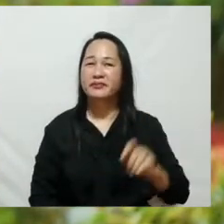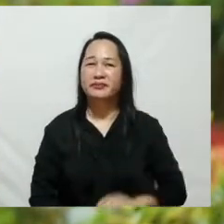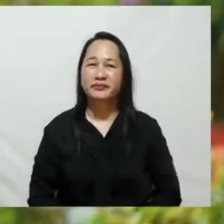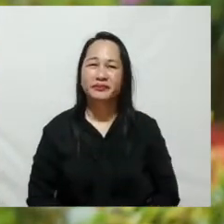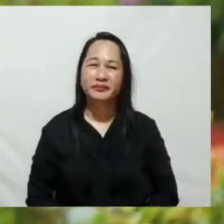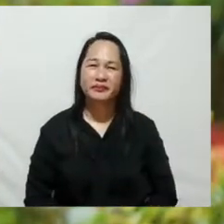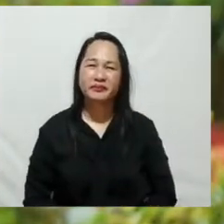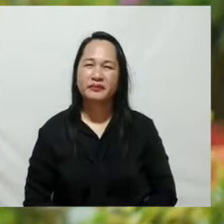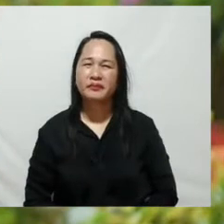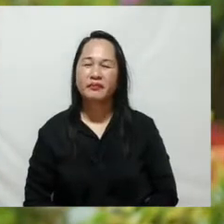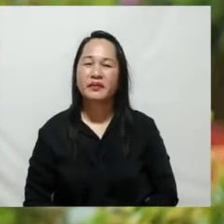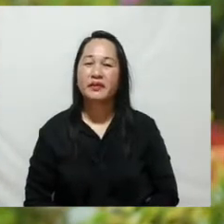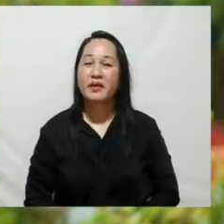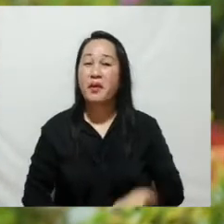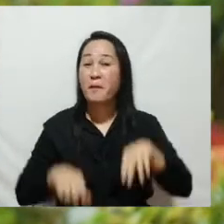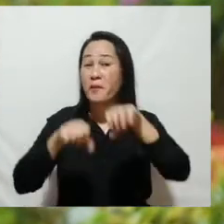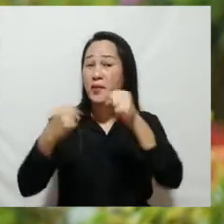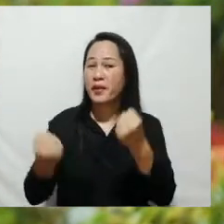Break.